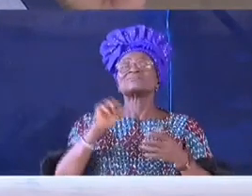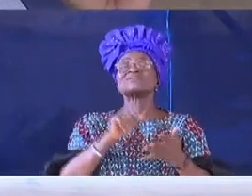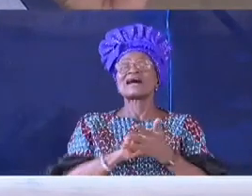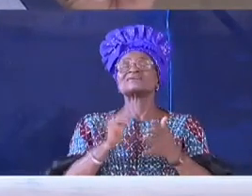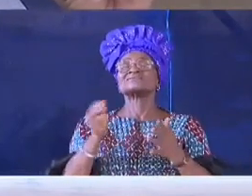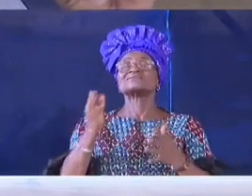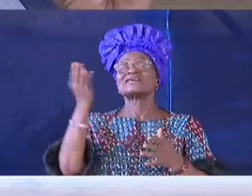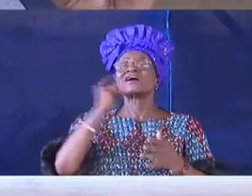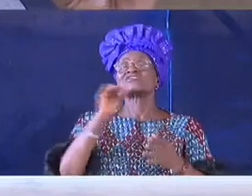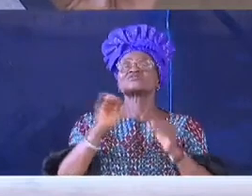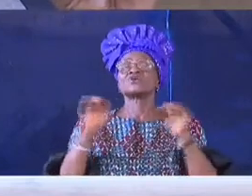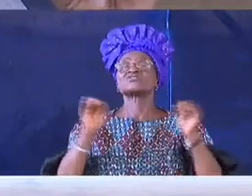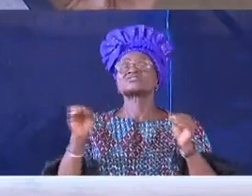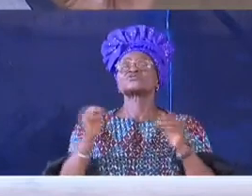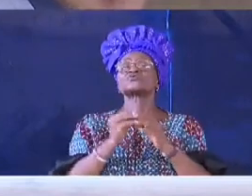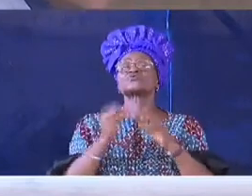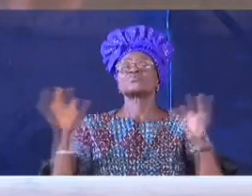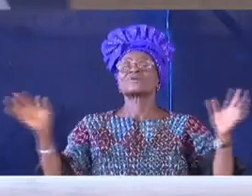big for you to do.